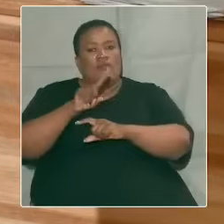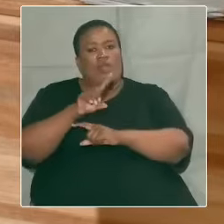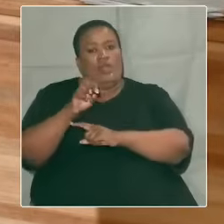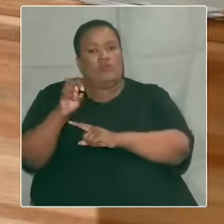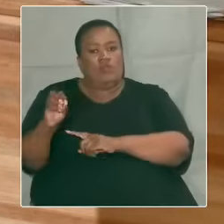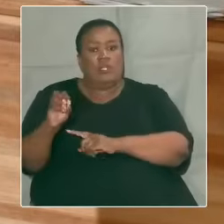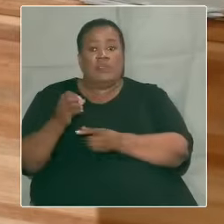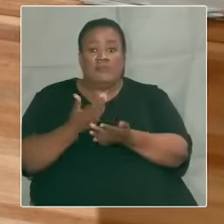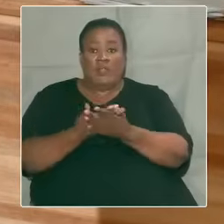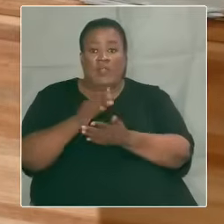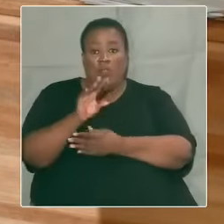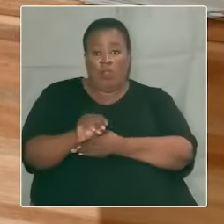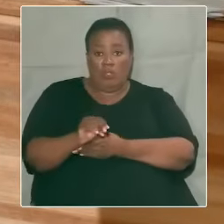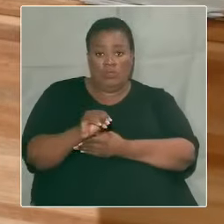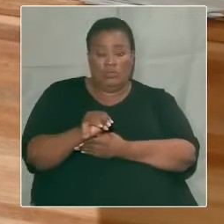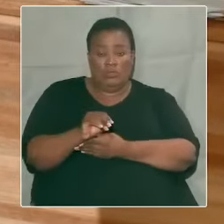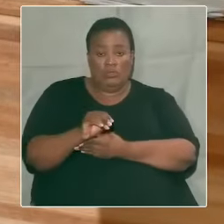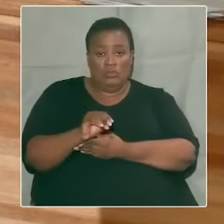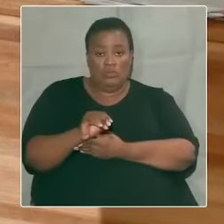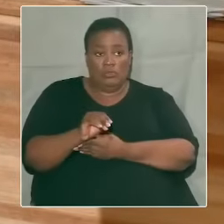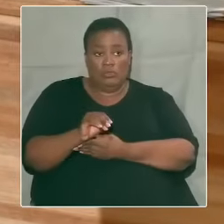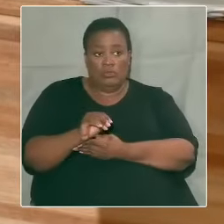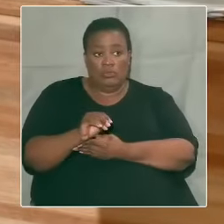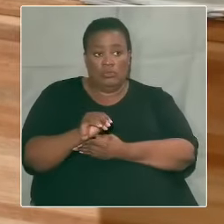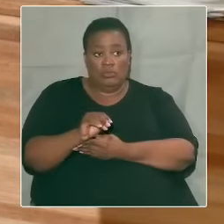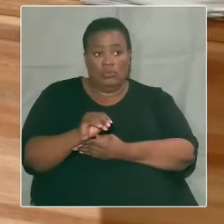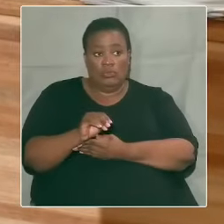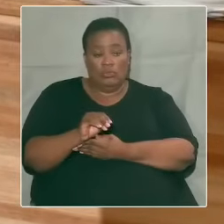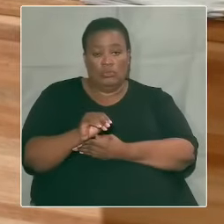If I can ask you, in